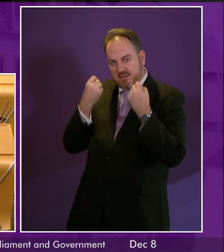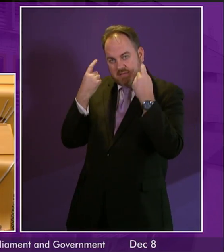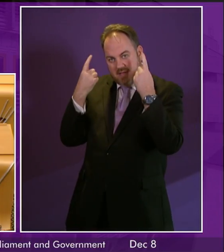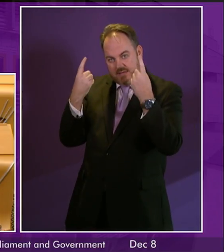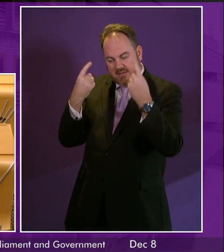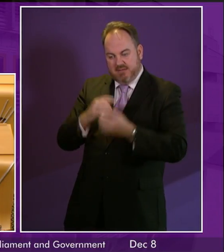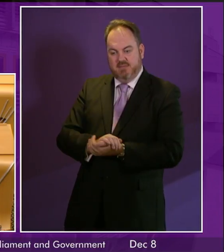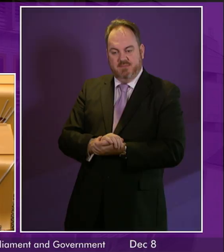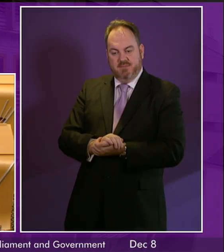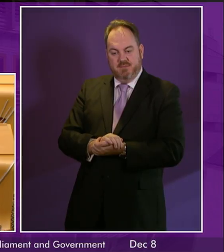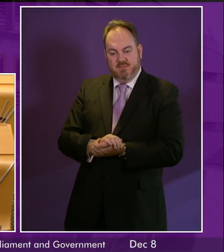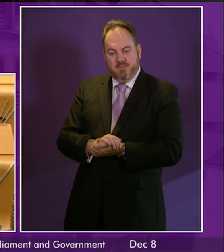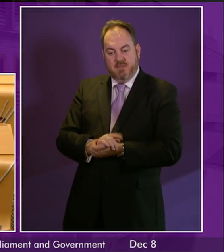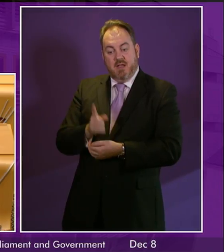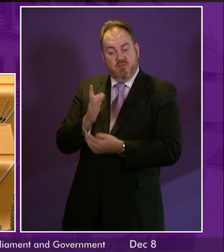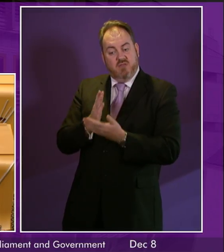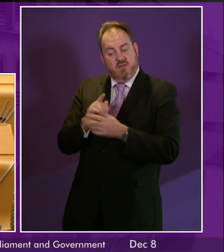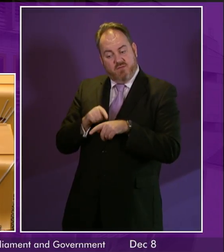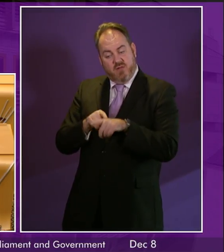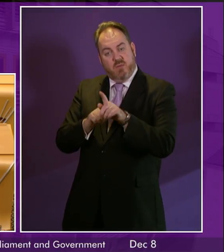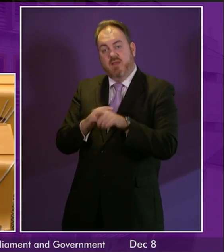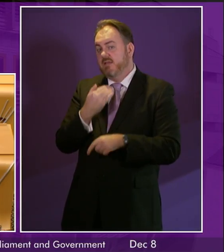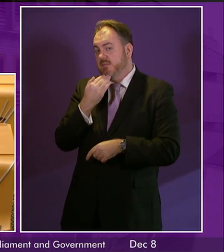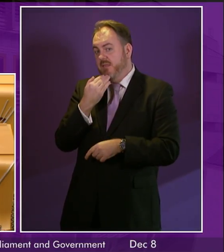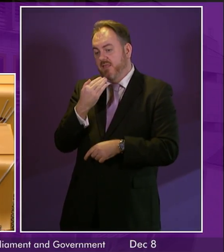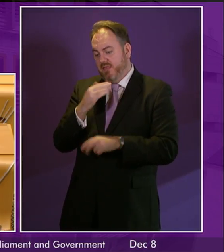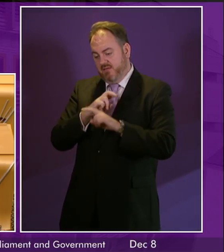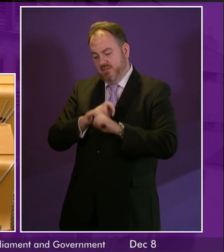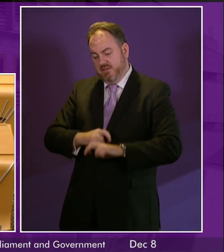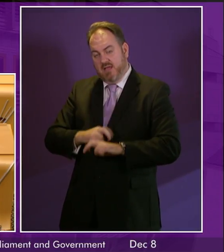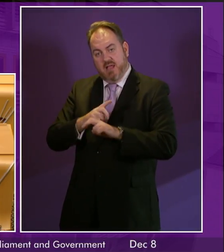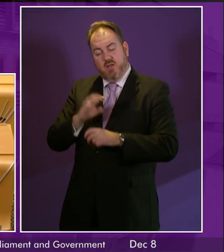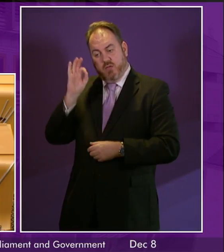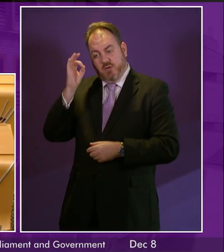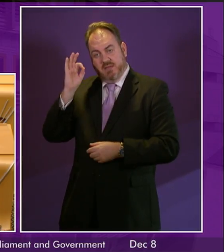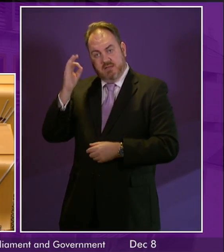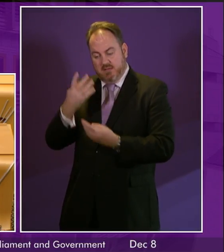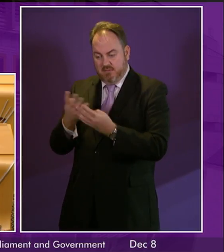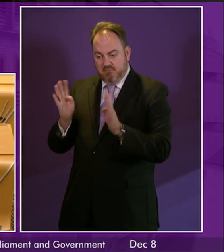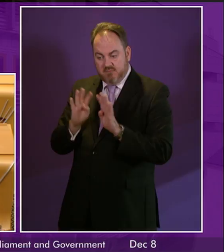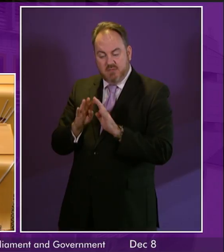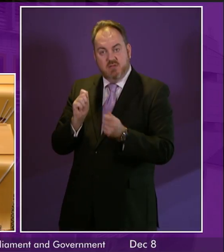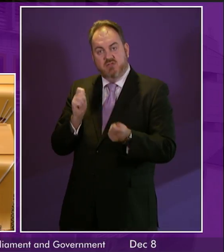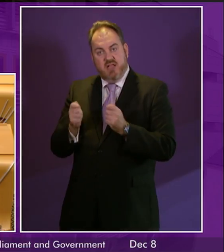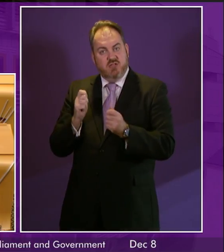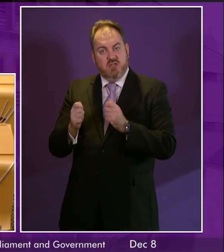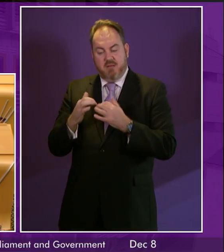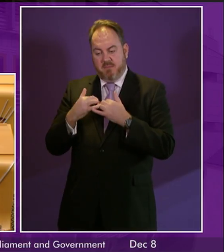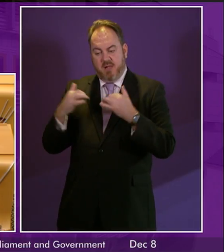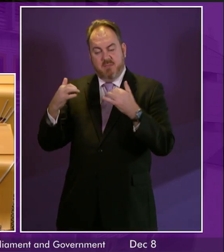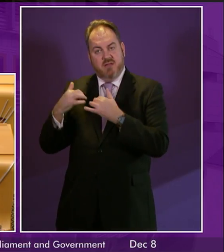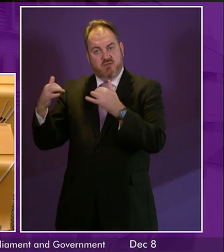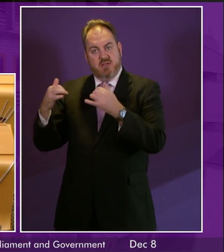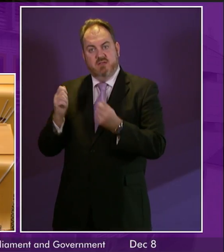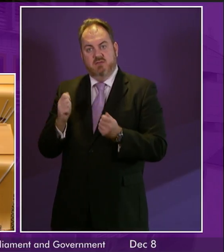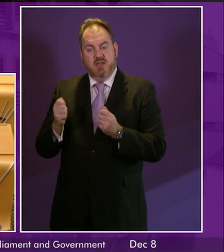debate. And following on from the Smith Commission, the report from the Devolution Further Powers Committee, Changing Relationships, Parliamentary Scrutiny of